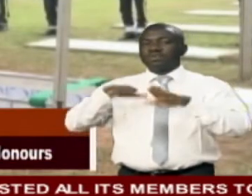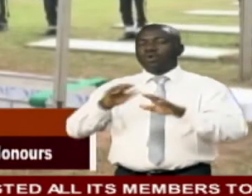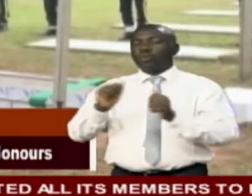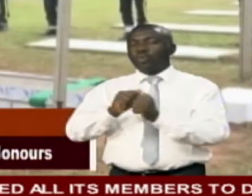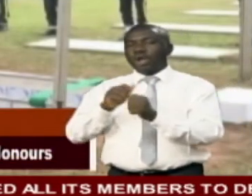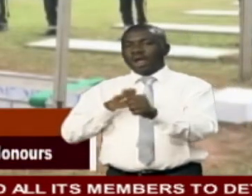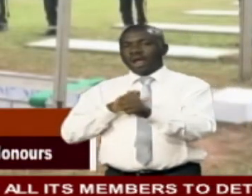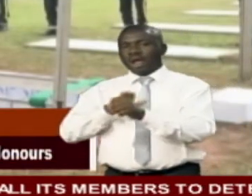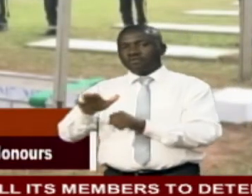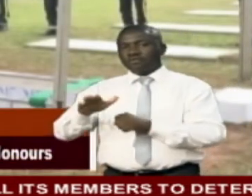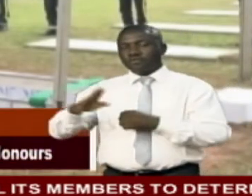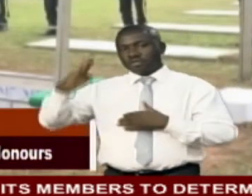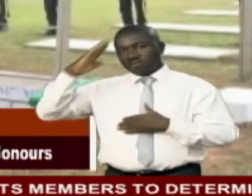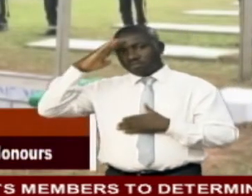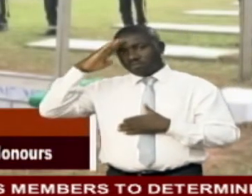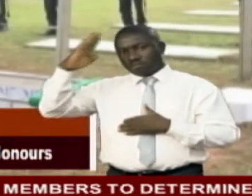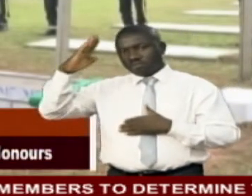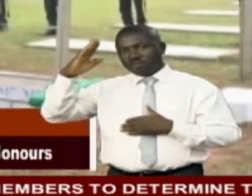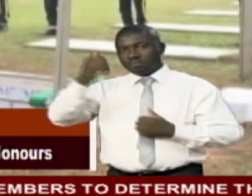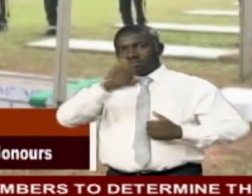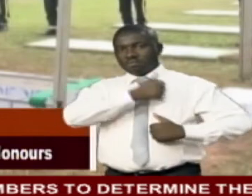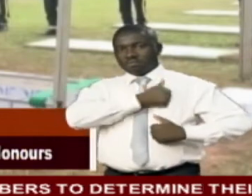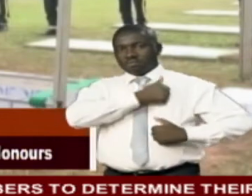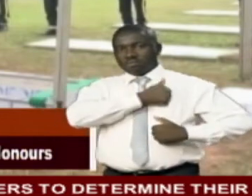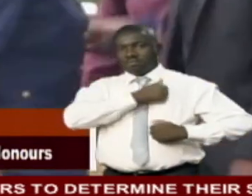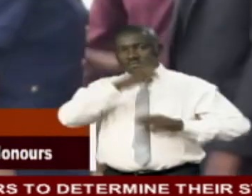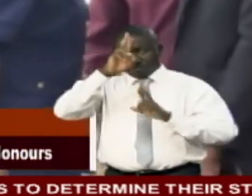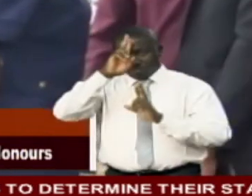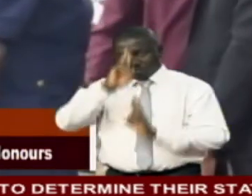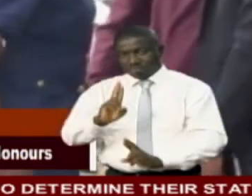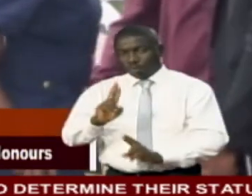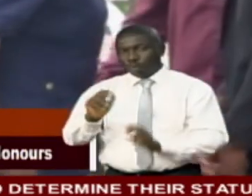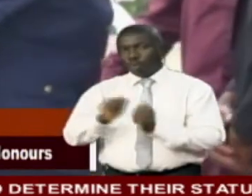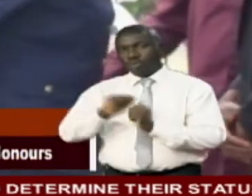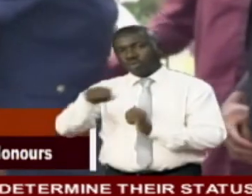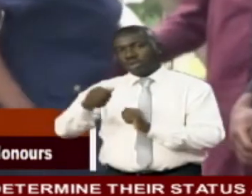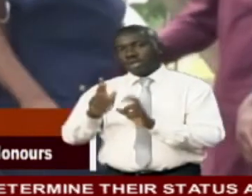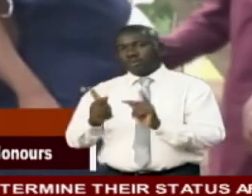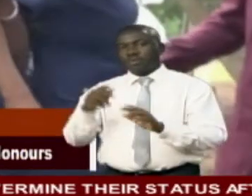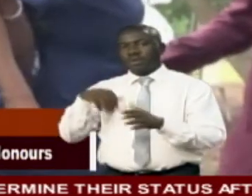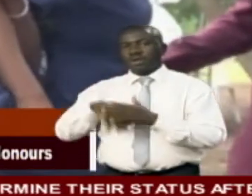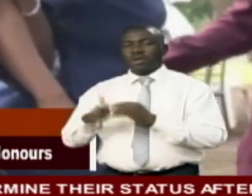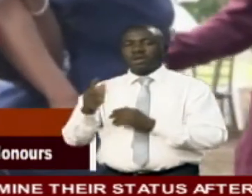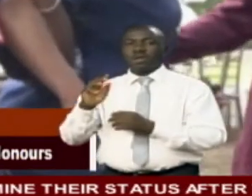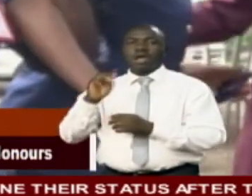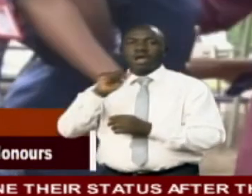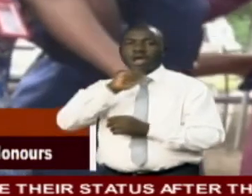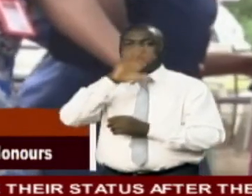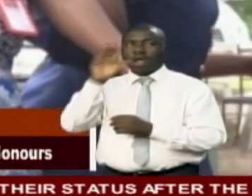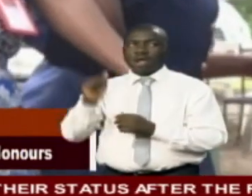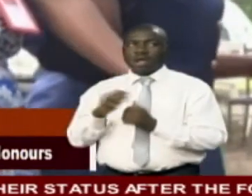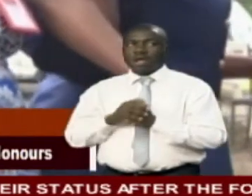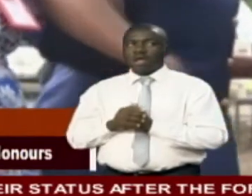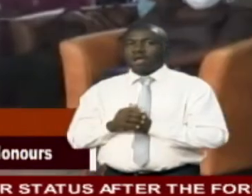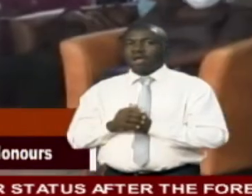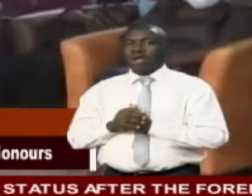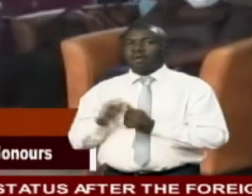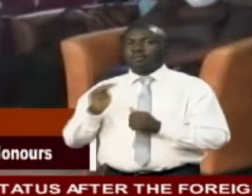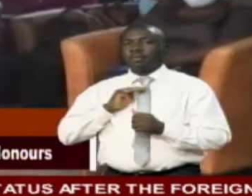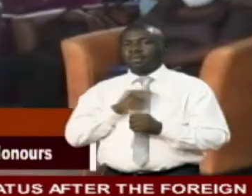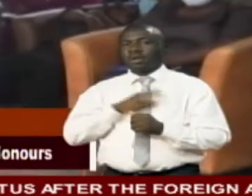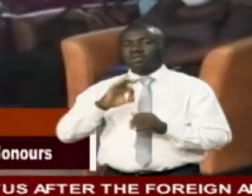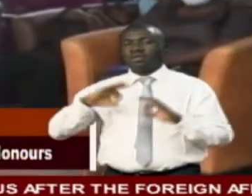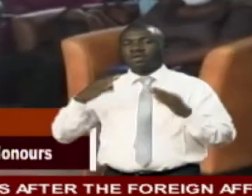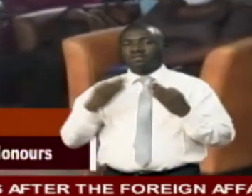military honors with other heroes at the military cemetery Abuja amidst tears. Members of her family